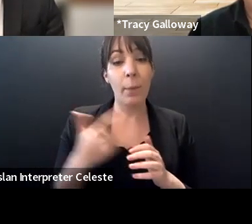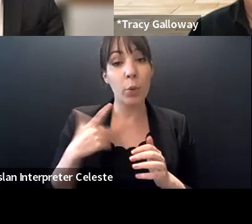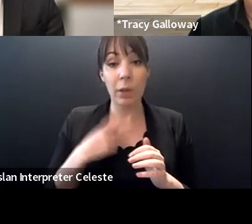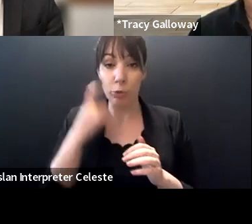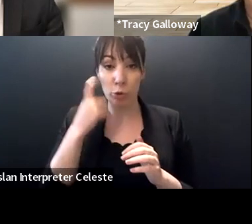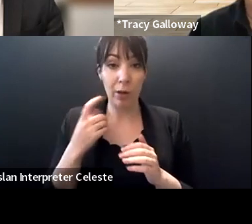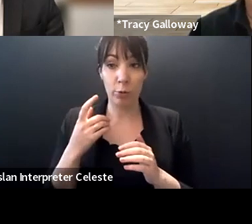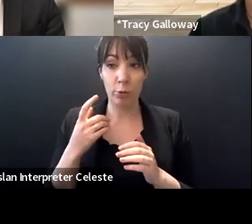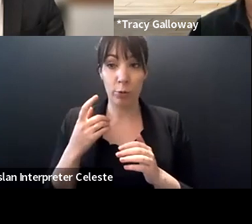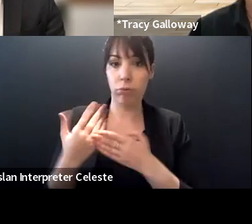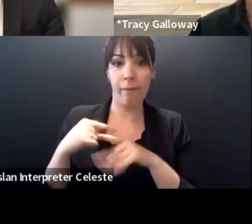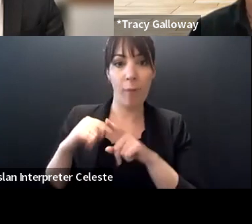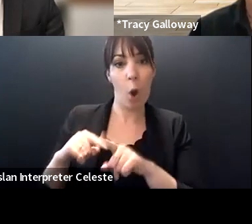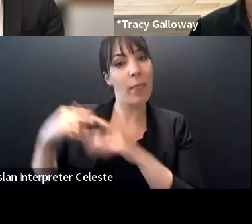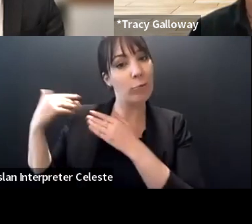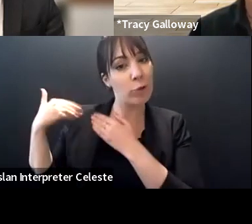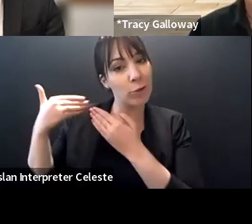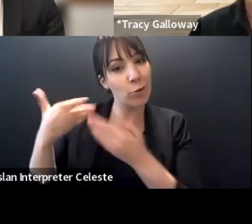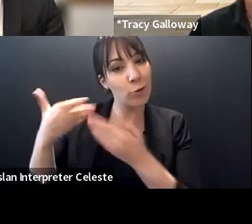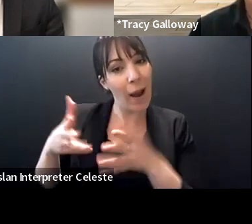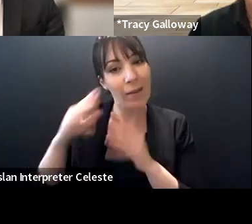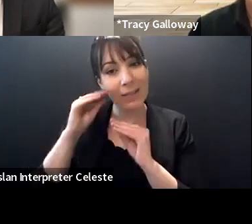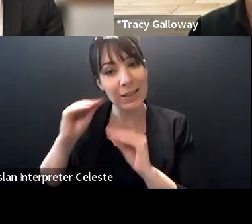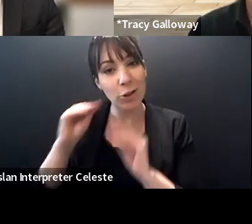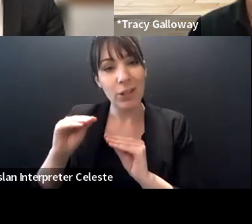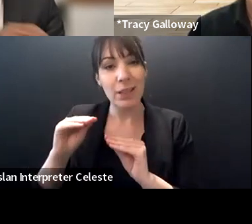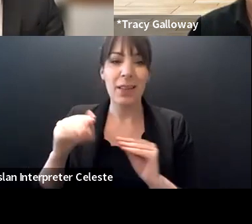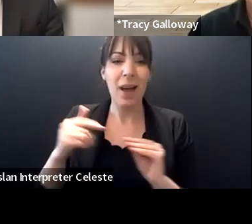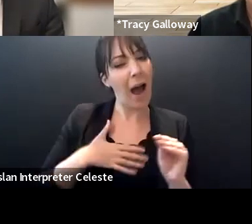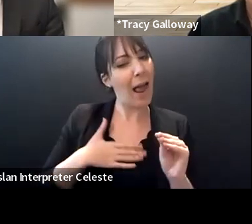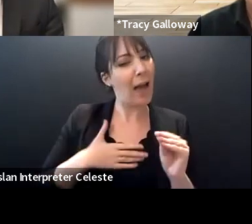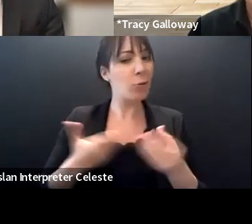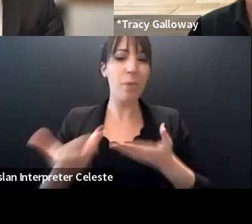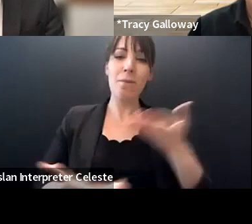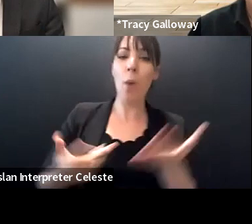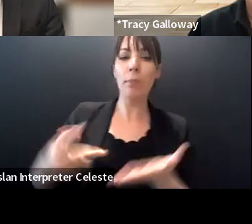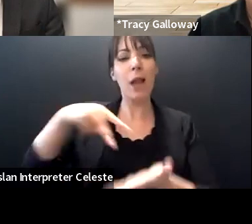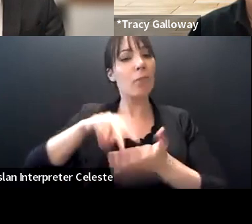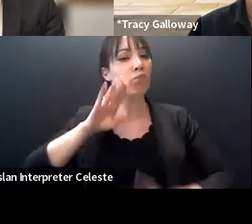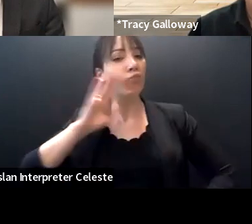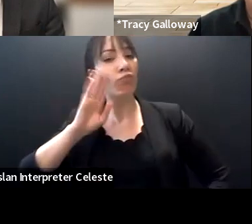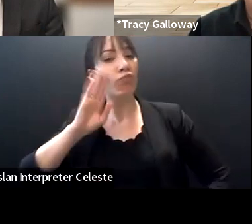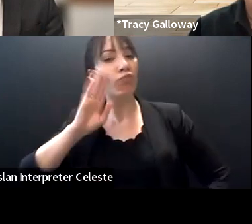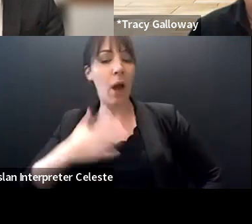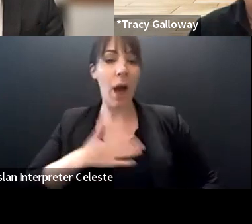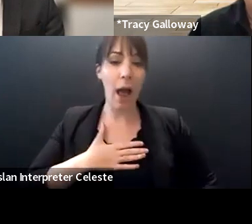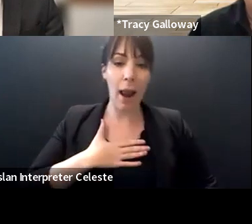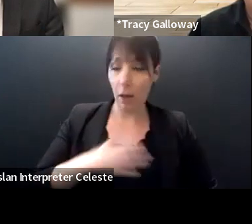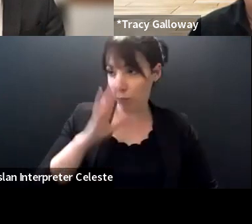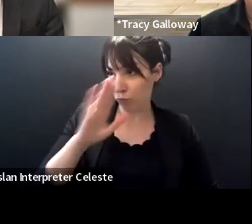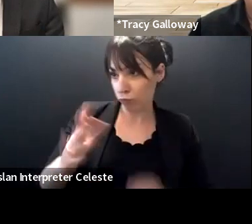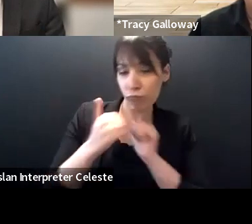I was really attached to and loved because I'm a bit of a show pony and a performer, and I loved that interaction with the